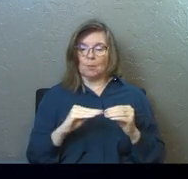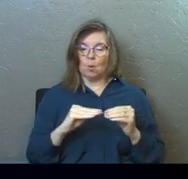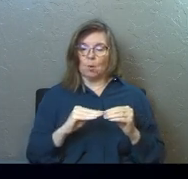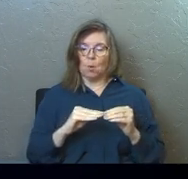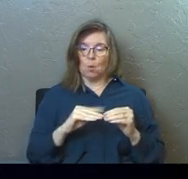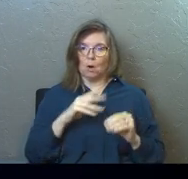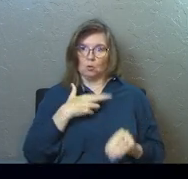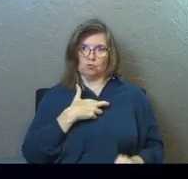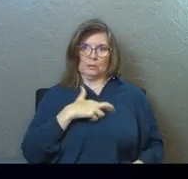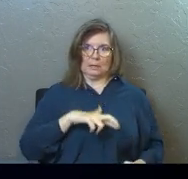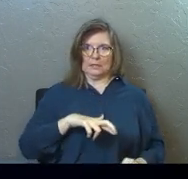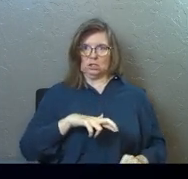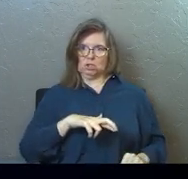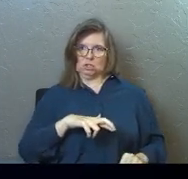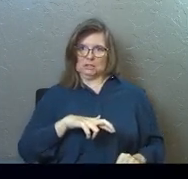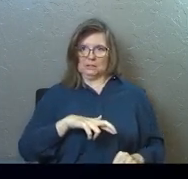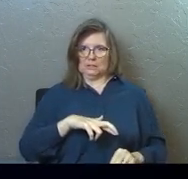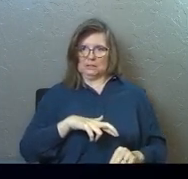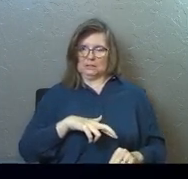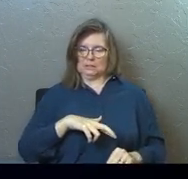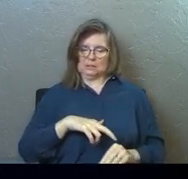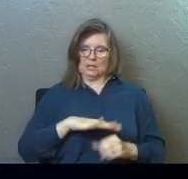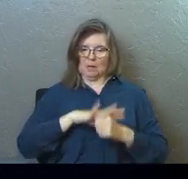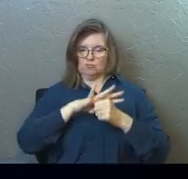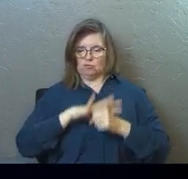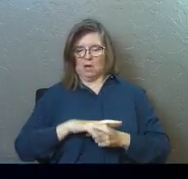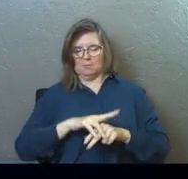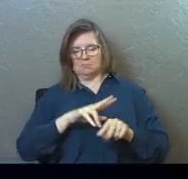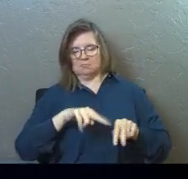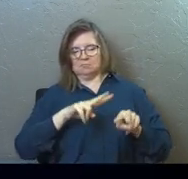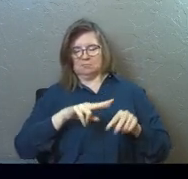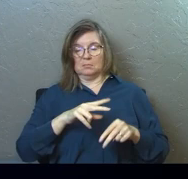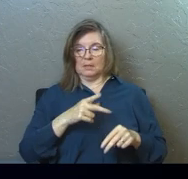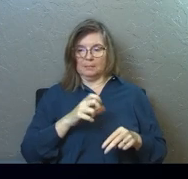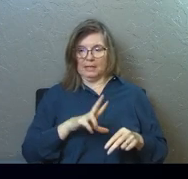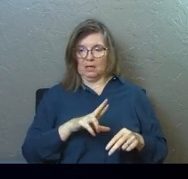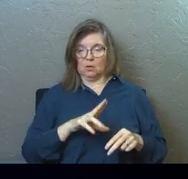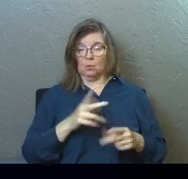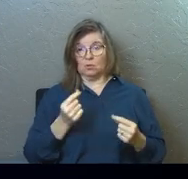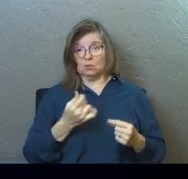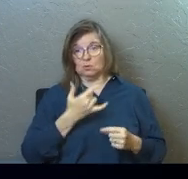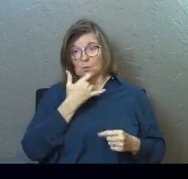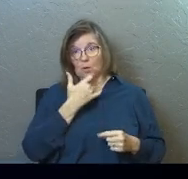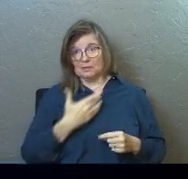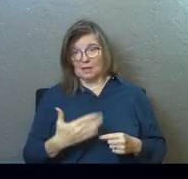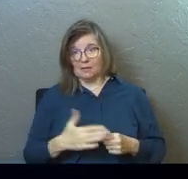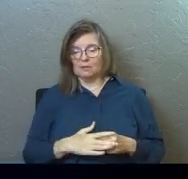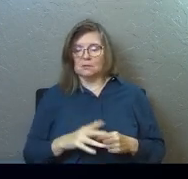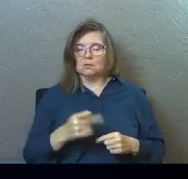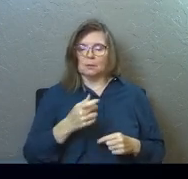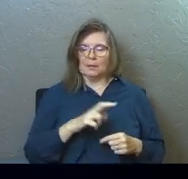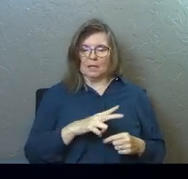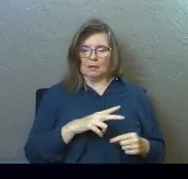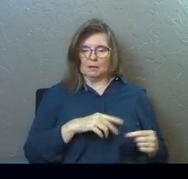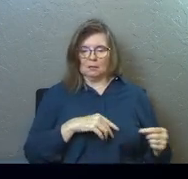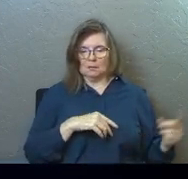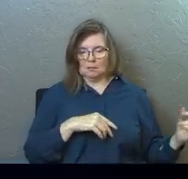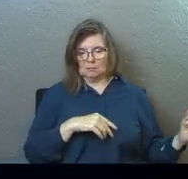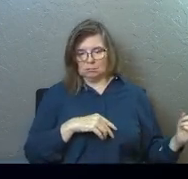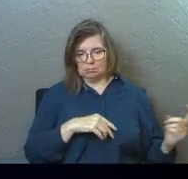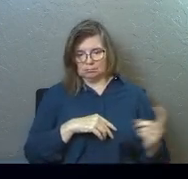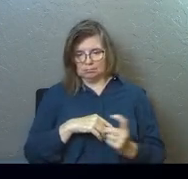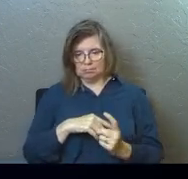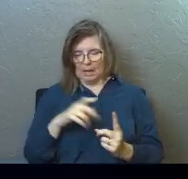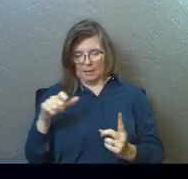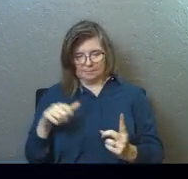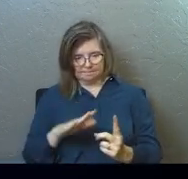more ultra-religious and kind of pressure, and they're going to put some pressure on Peter, and Peter's going to do some wrong stuff. But when Peter came to Antioch, I had to